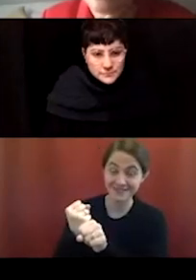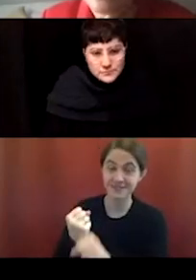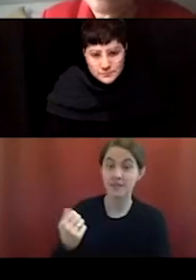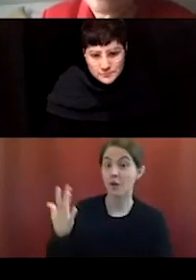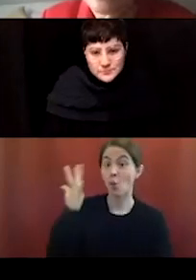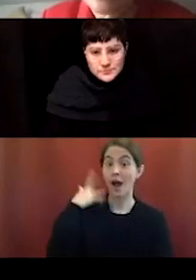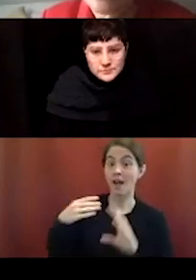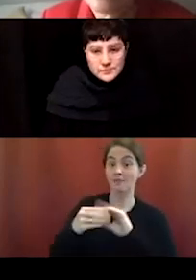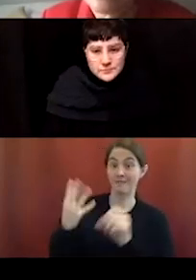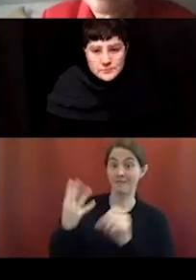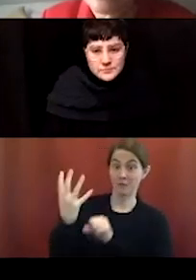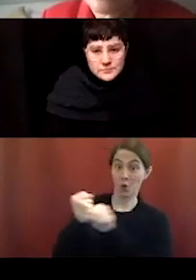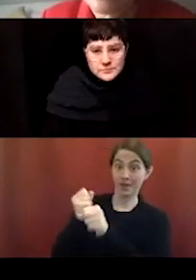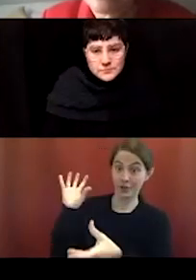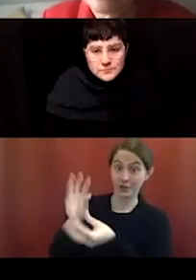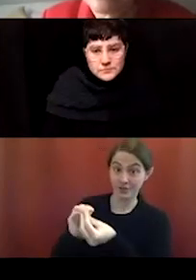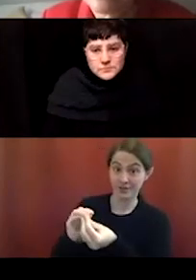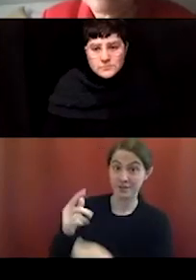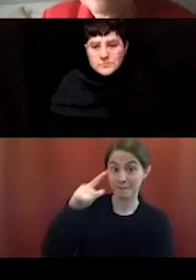40 years, it's because in